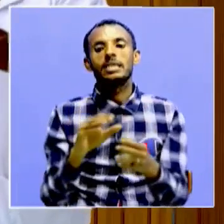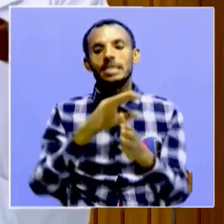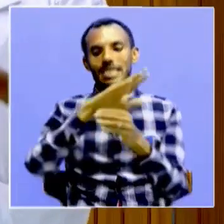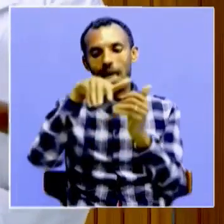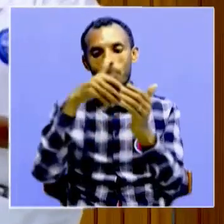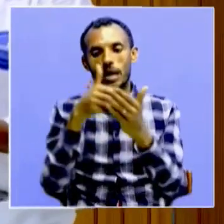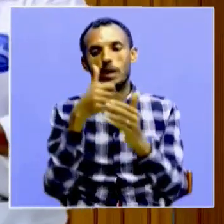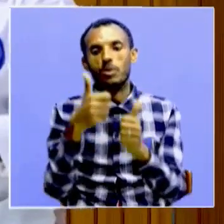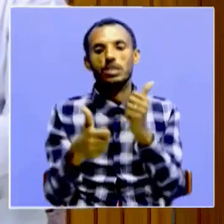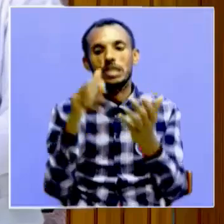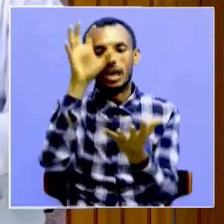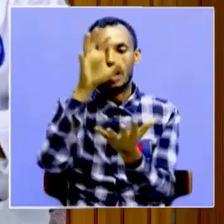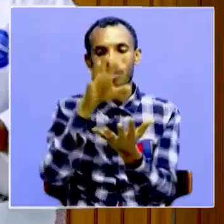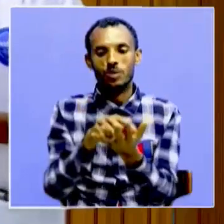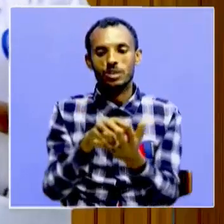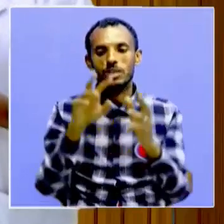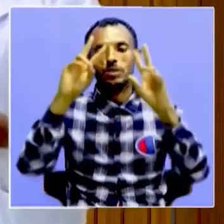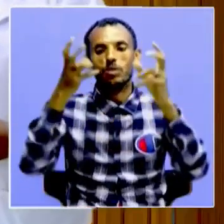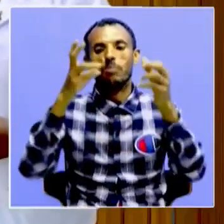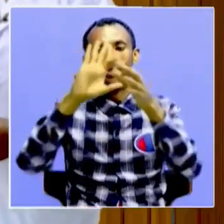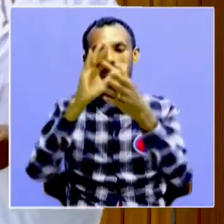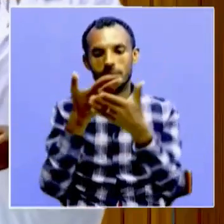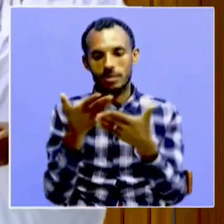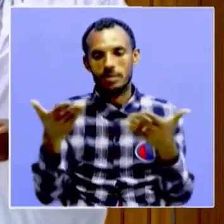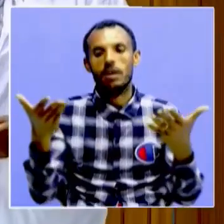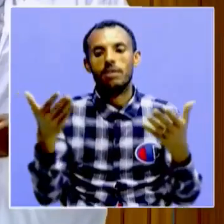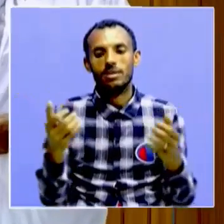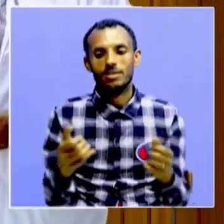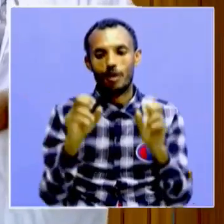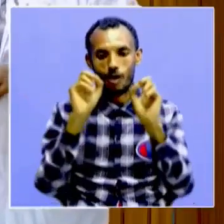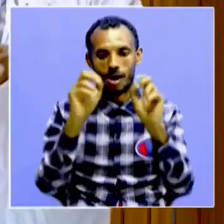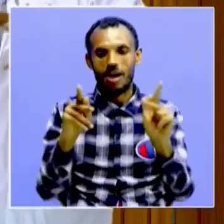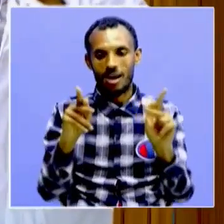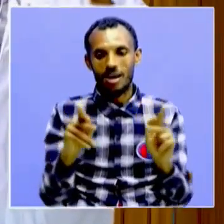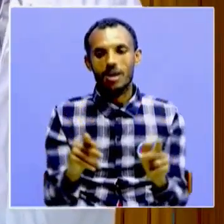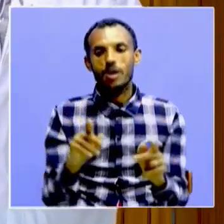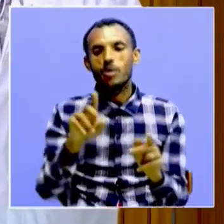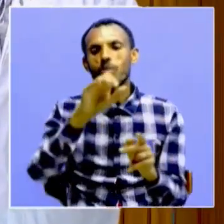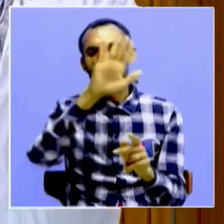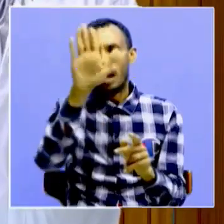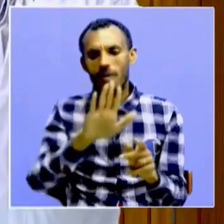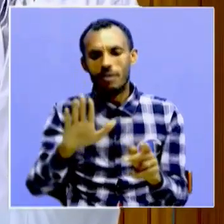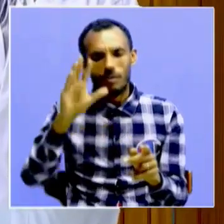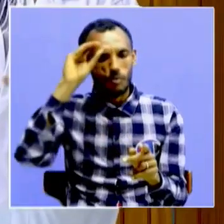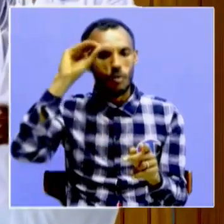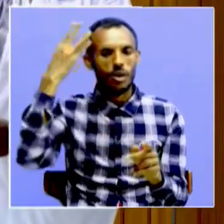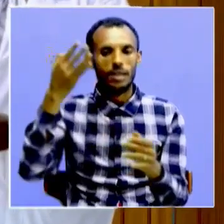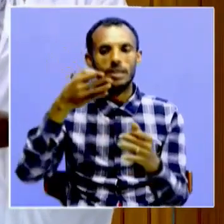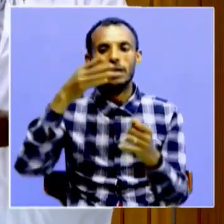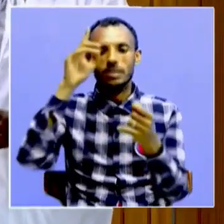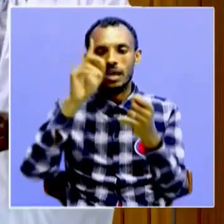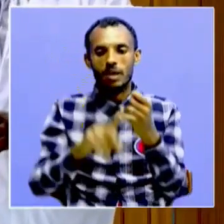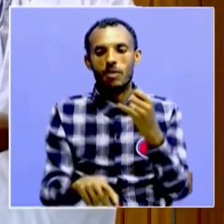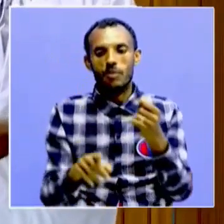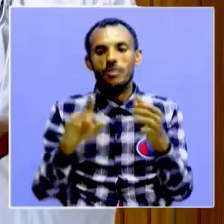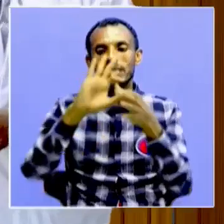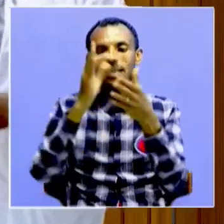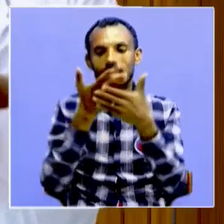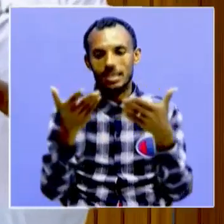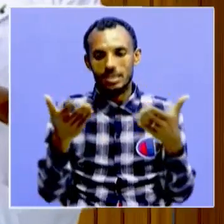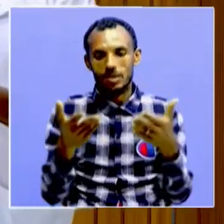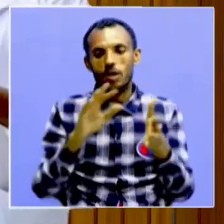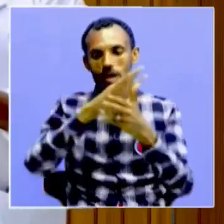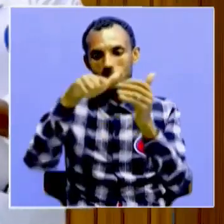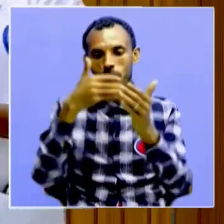which includes what? The topic sentence. Okay? You never forget at the end of your sentence or in